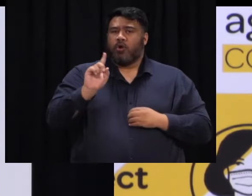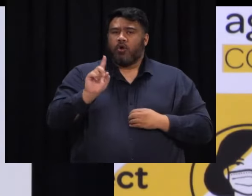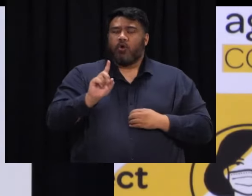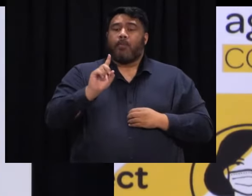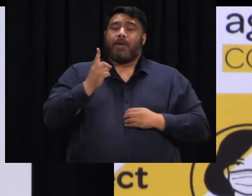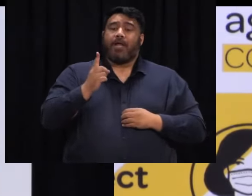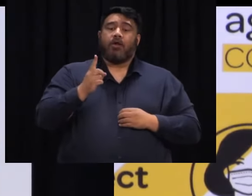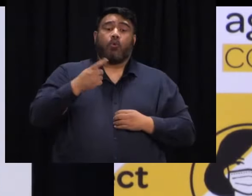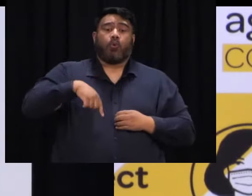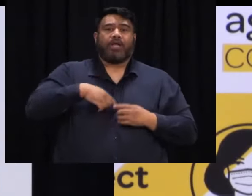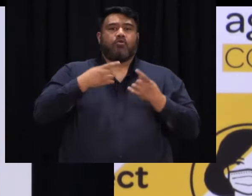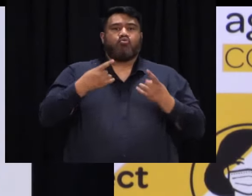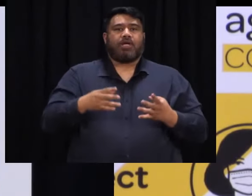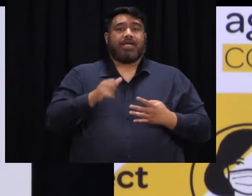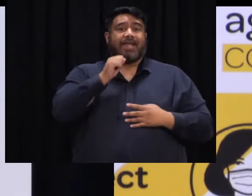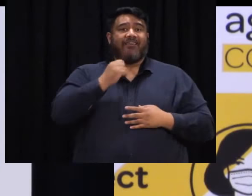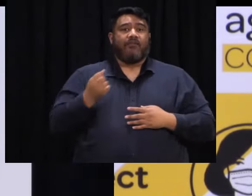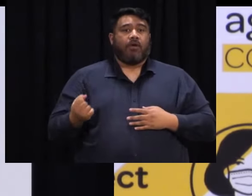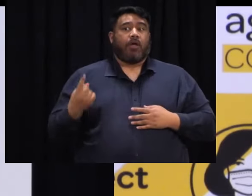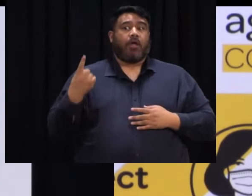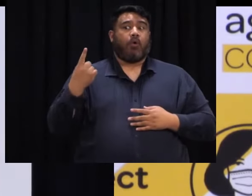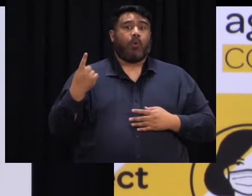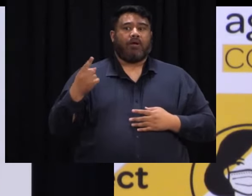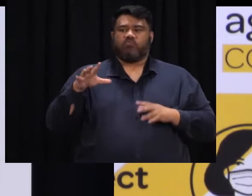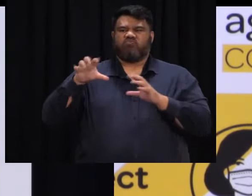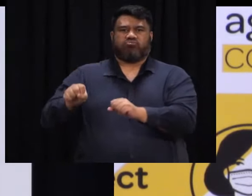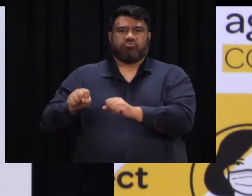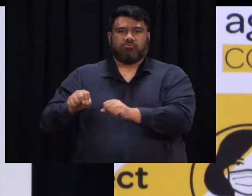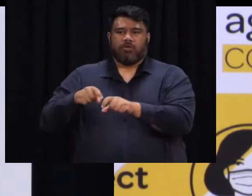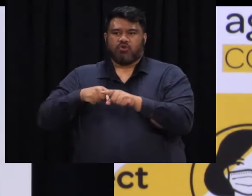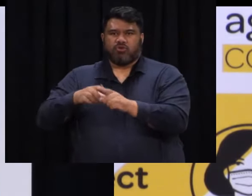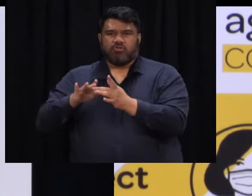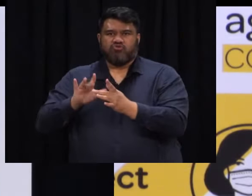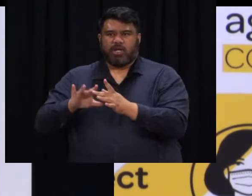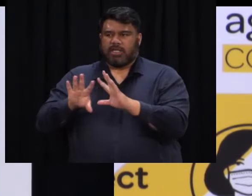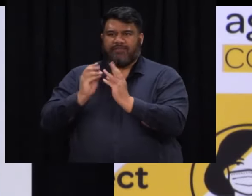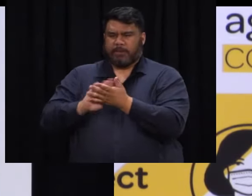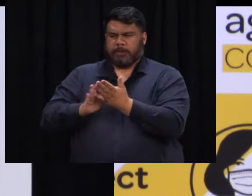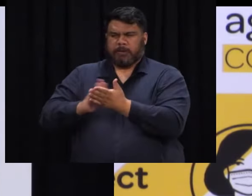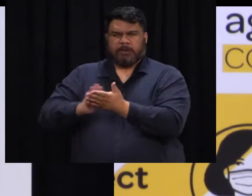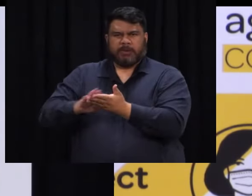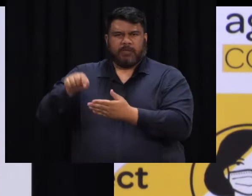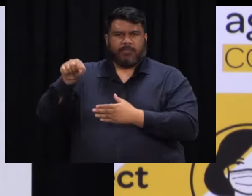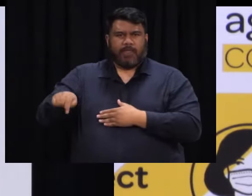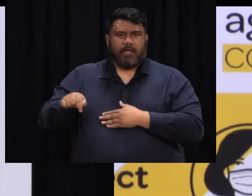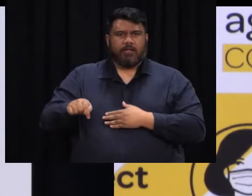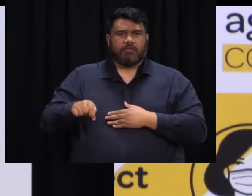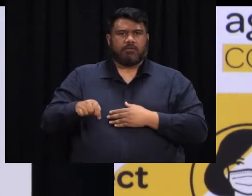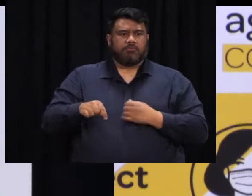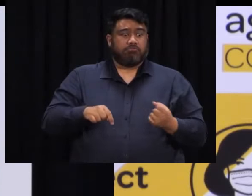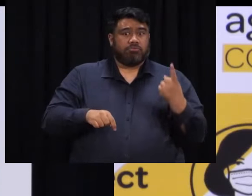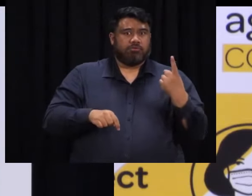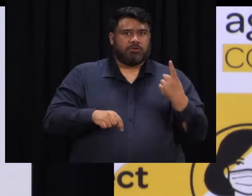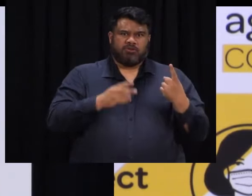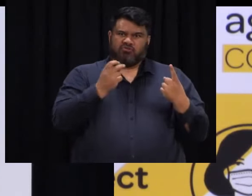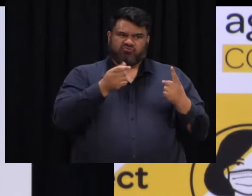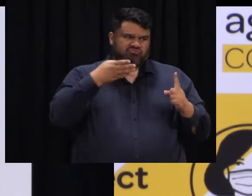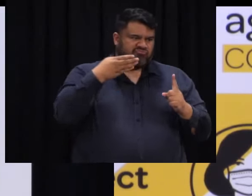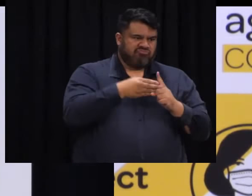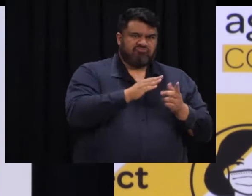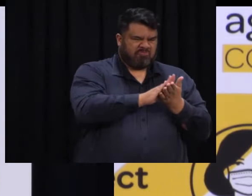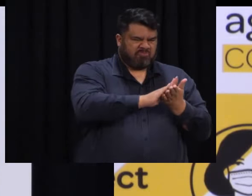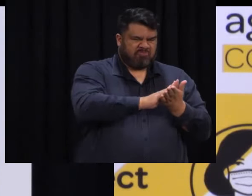you are aggressively contact tracing and seeking to stamp them out. And that has been our approach all the way through and continues to be the approach that we